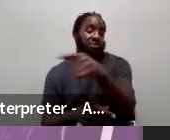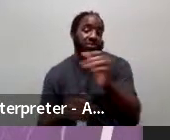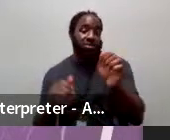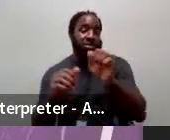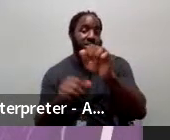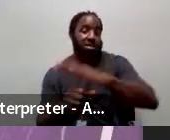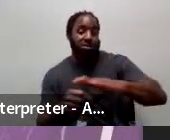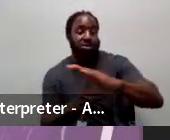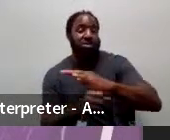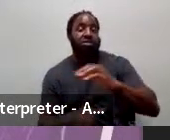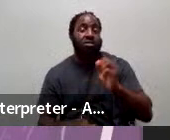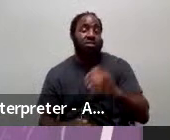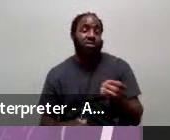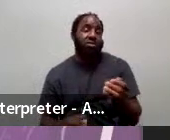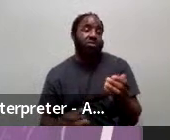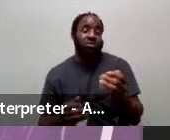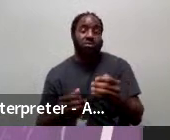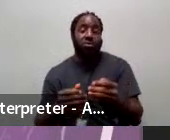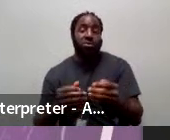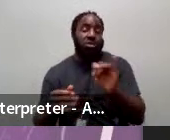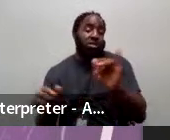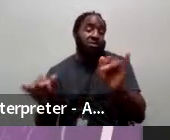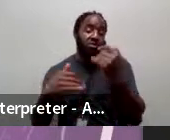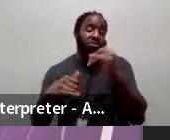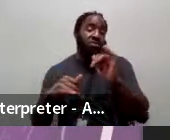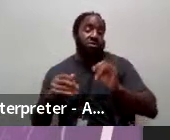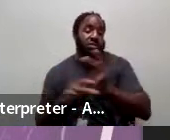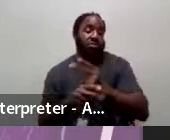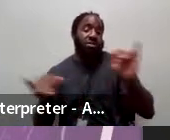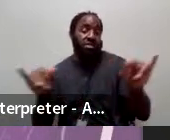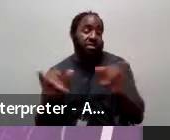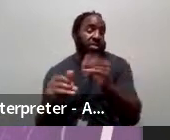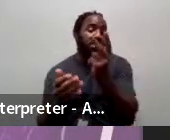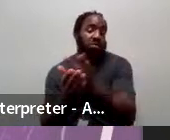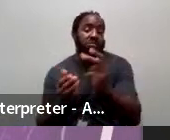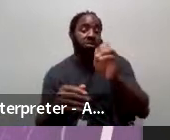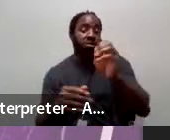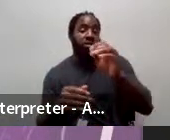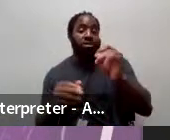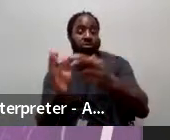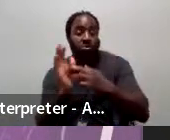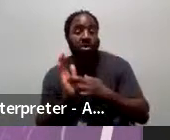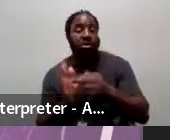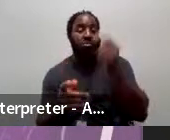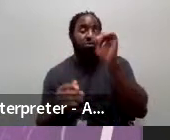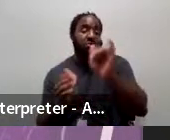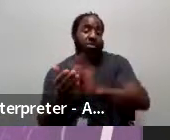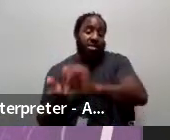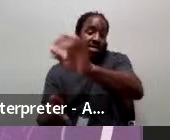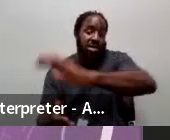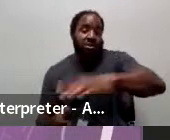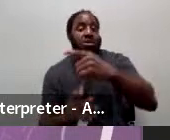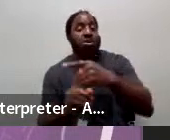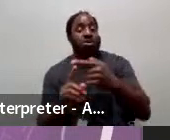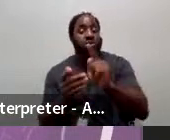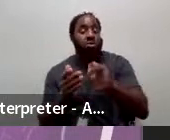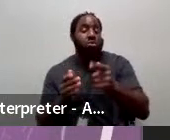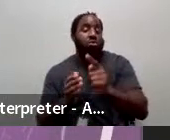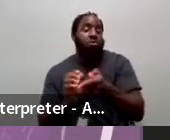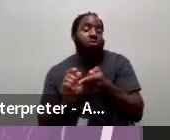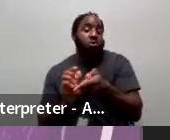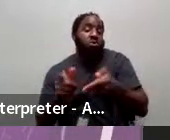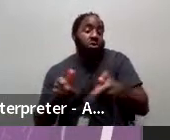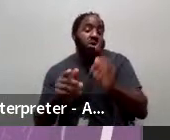zoning requirements for parking in this area, while looking to retain the existing parking in the